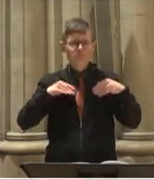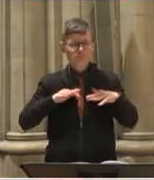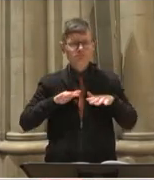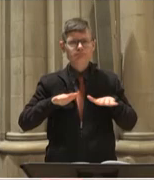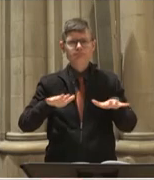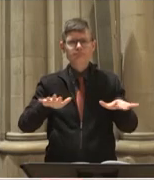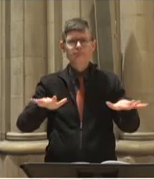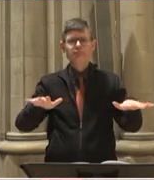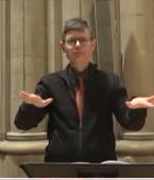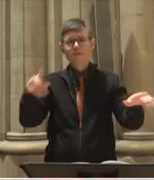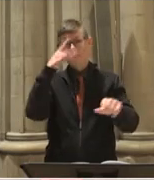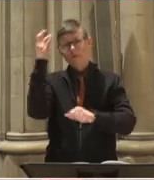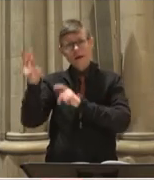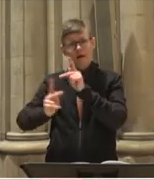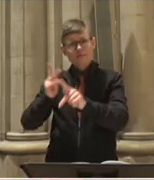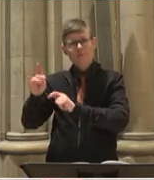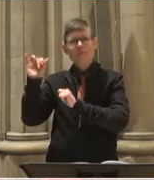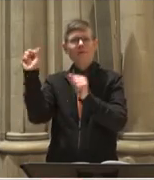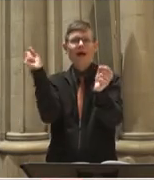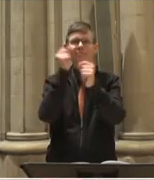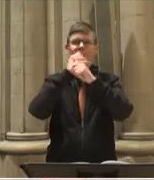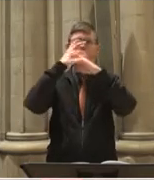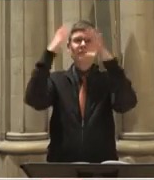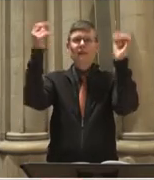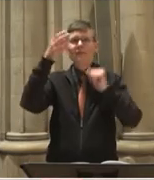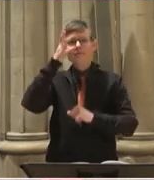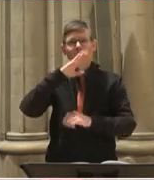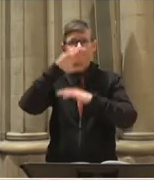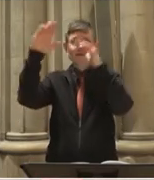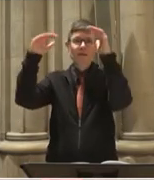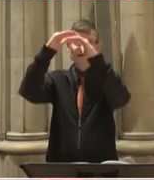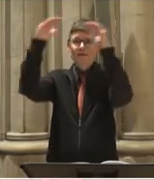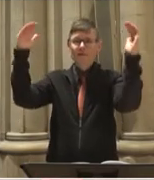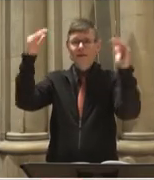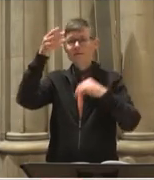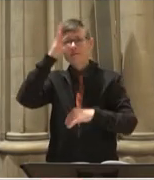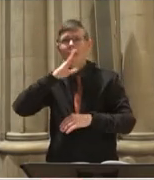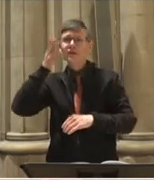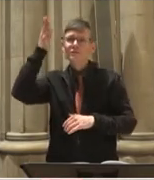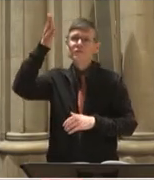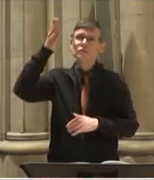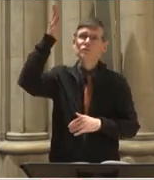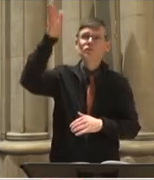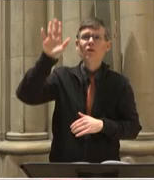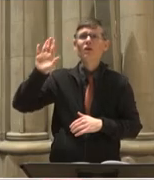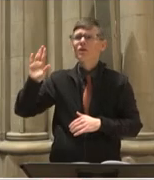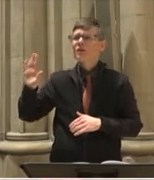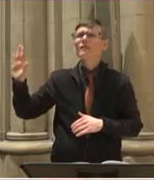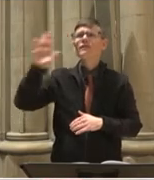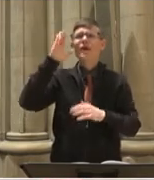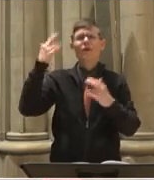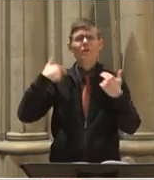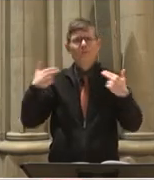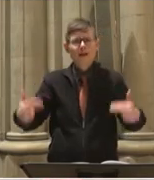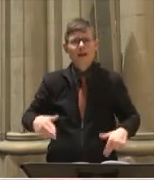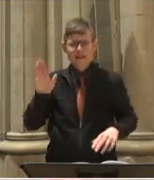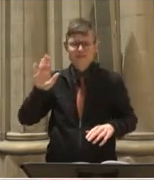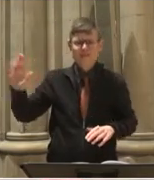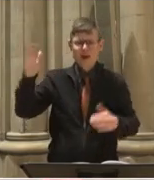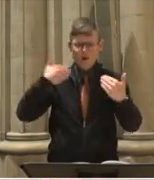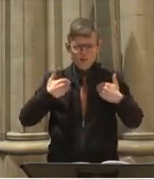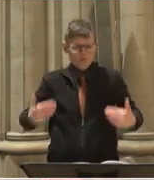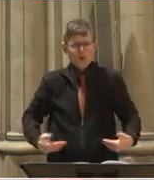black people that is a vision of God's heaven, a vision of God's future, where their humanity, their personhood,